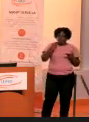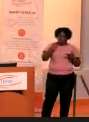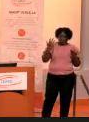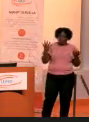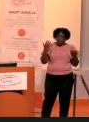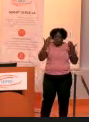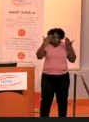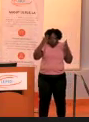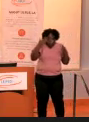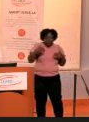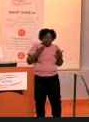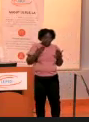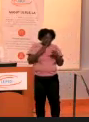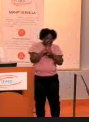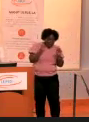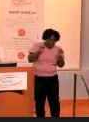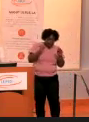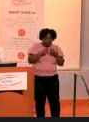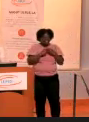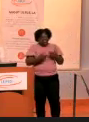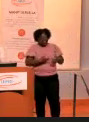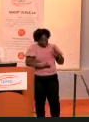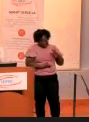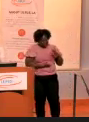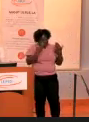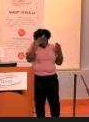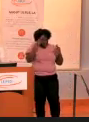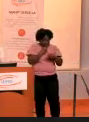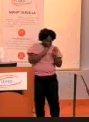cells for a patient and their fetus.